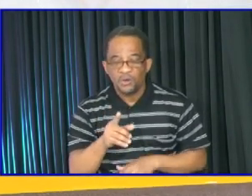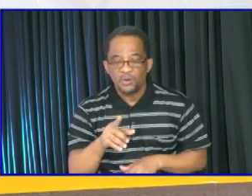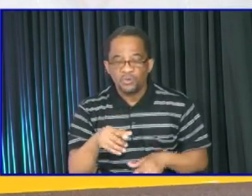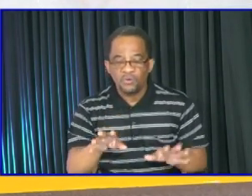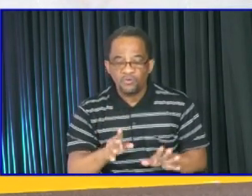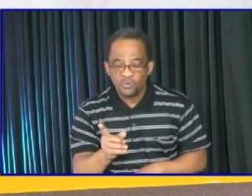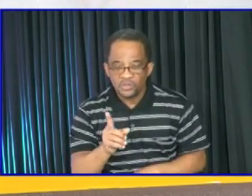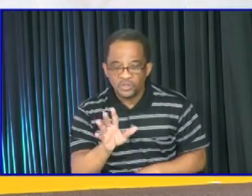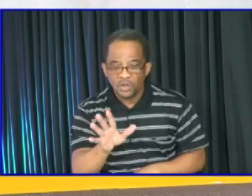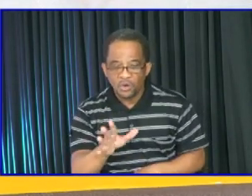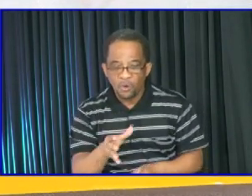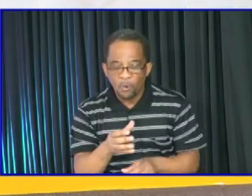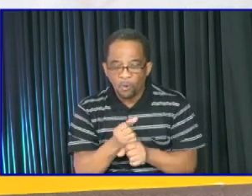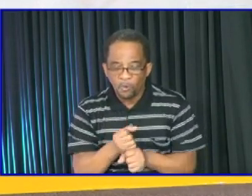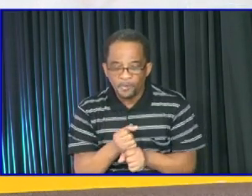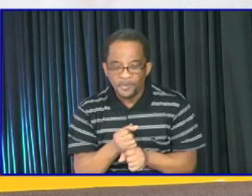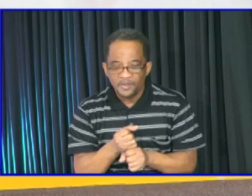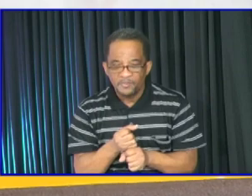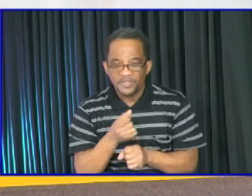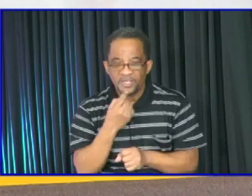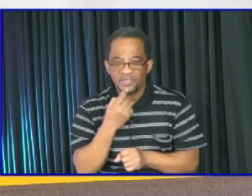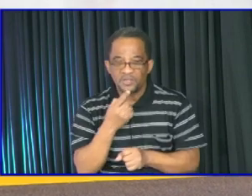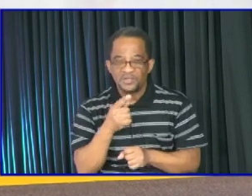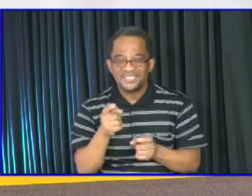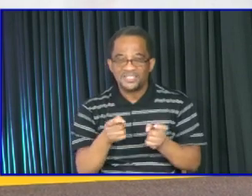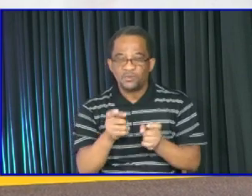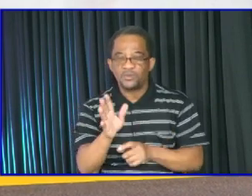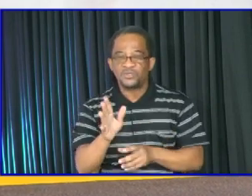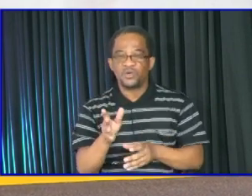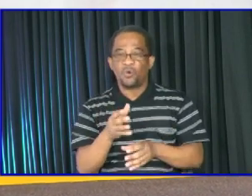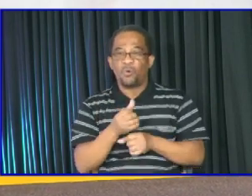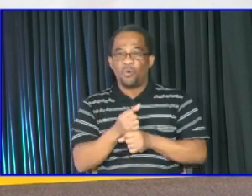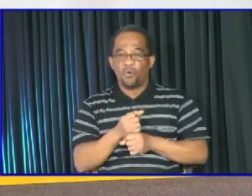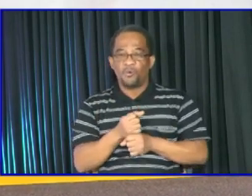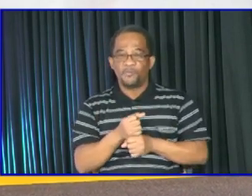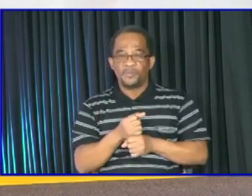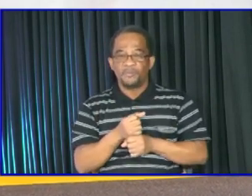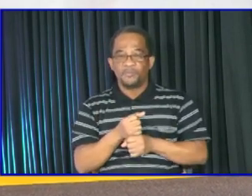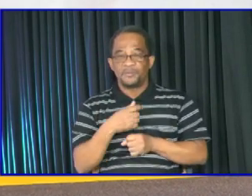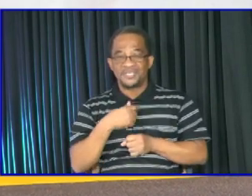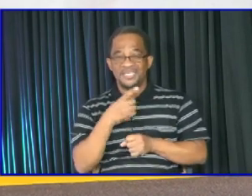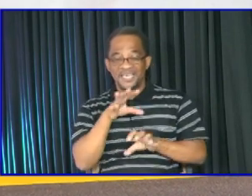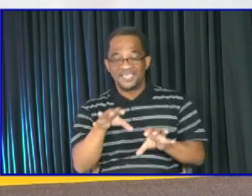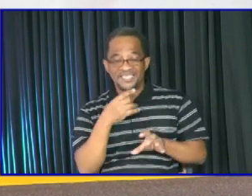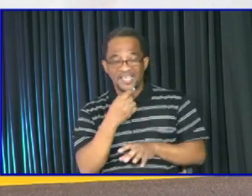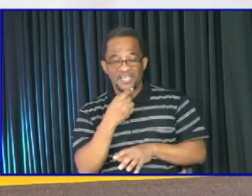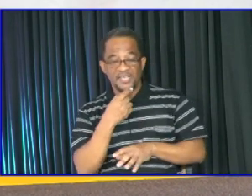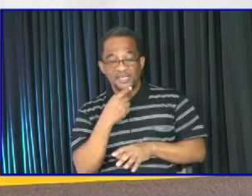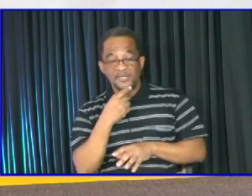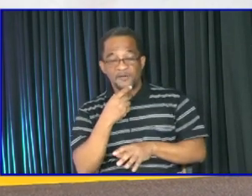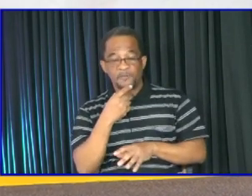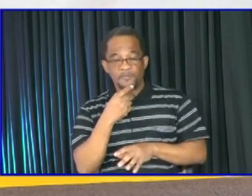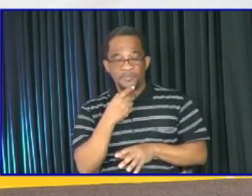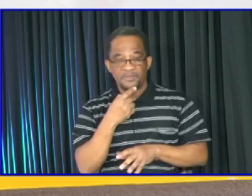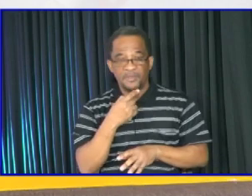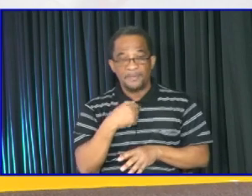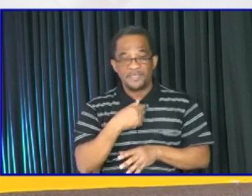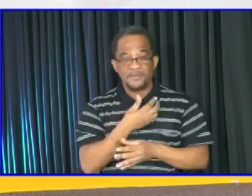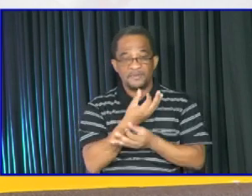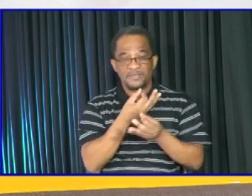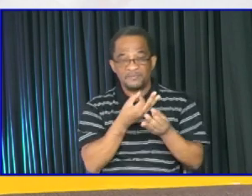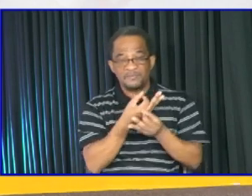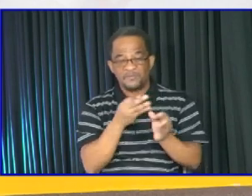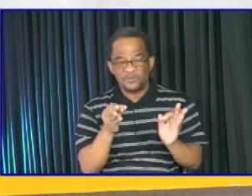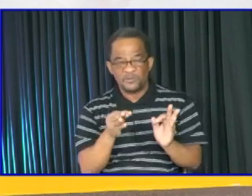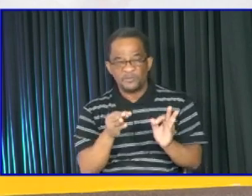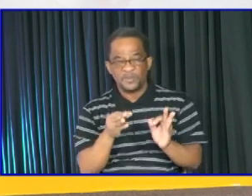sing because I'm happy. I can sing because I'm free. I know that my Lord, His eyes are